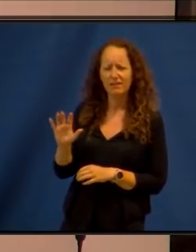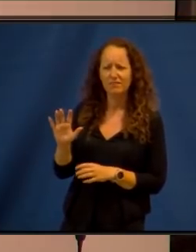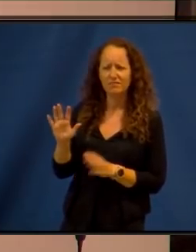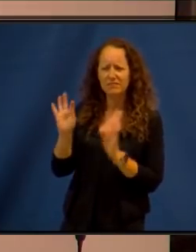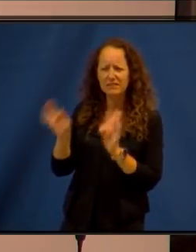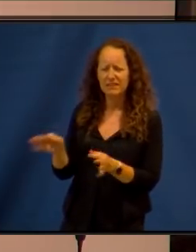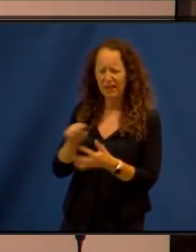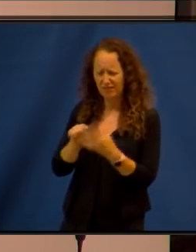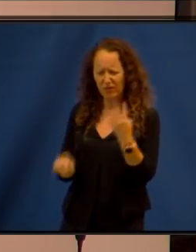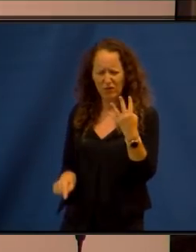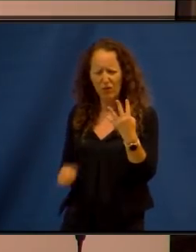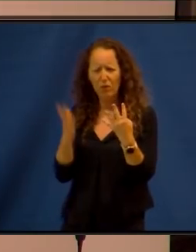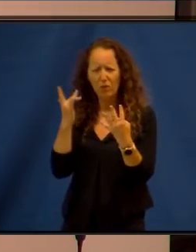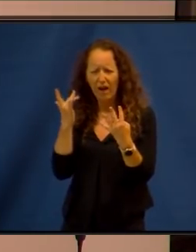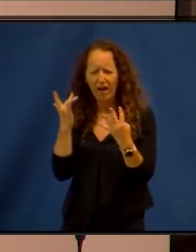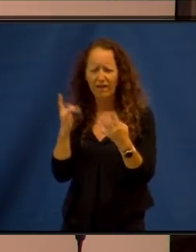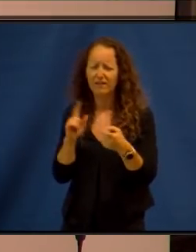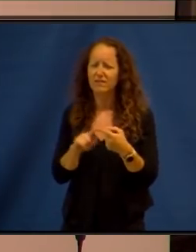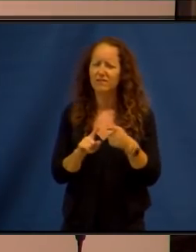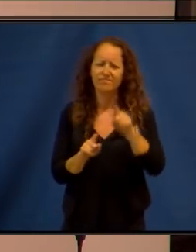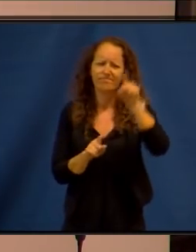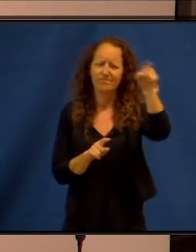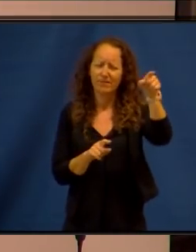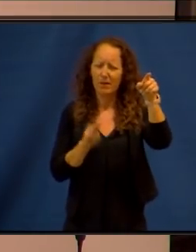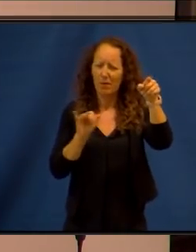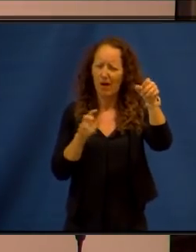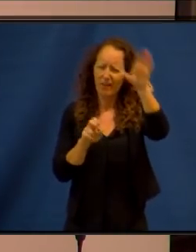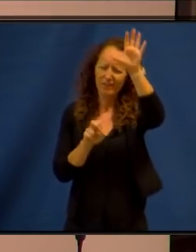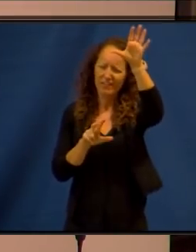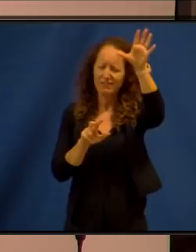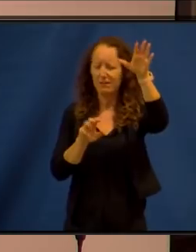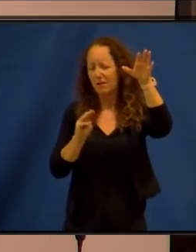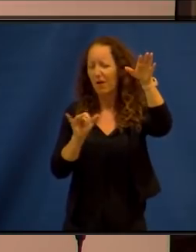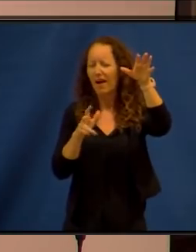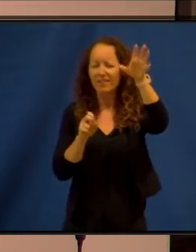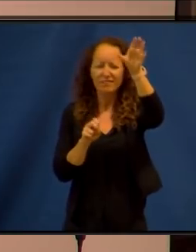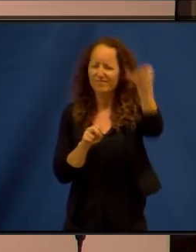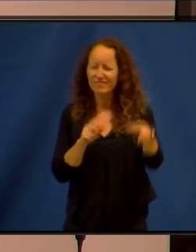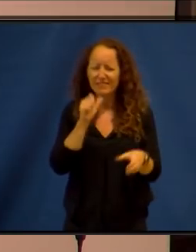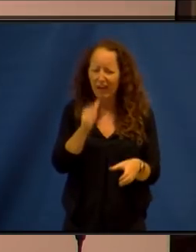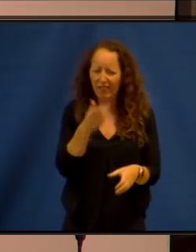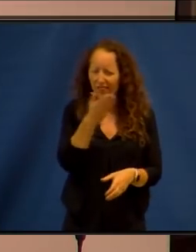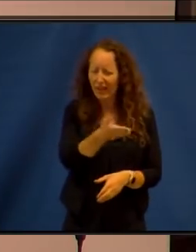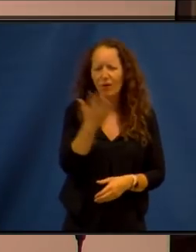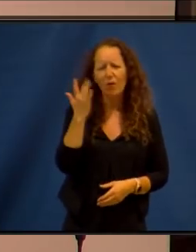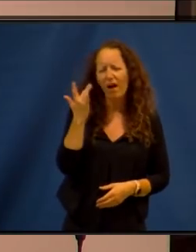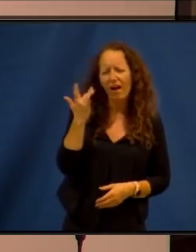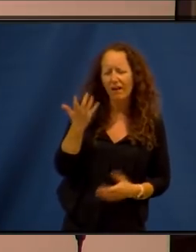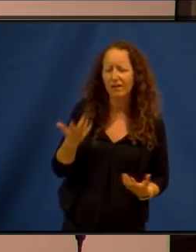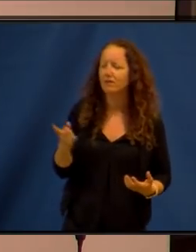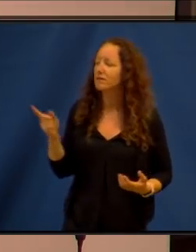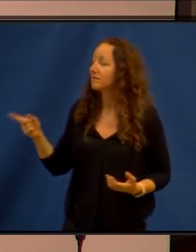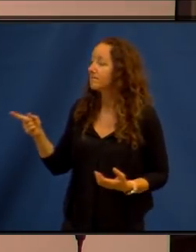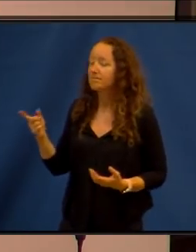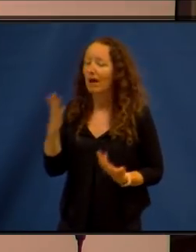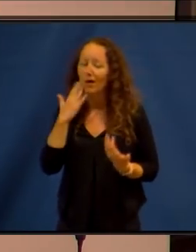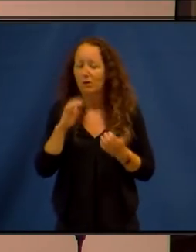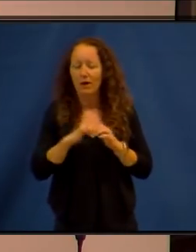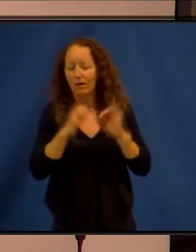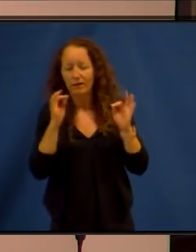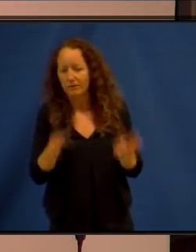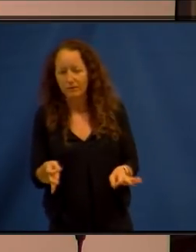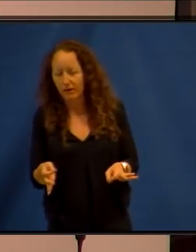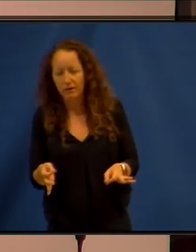know, I'm not familiar with how ADHS identified those particular counties to participate. However, I will say that, and it could be because